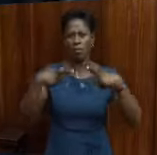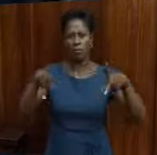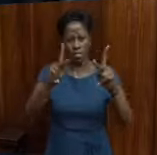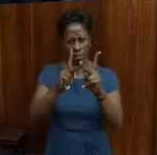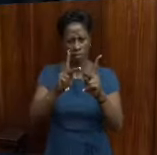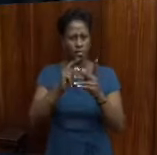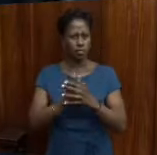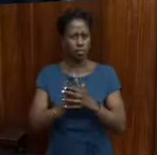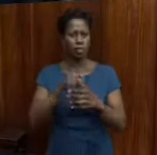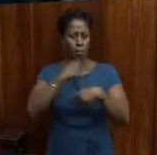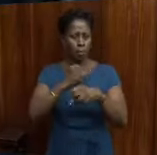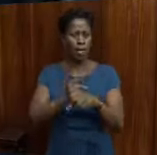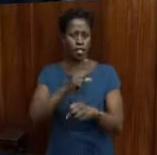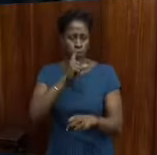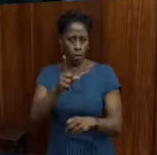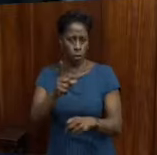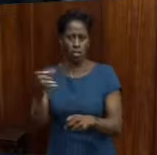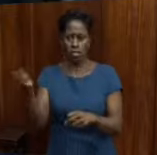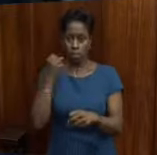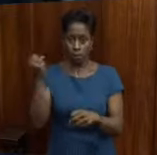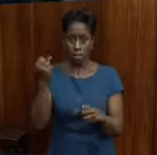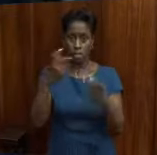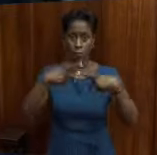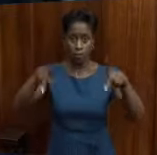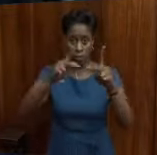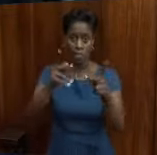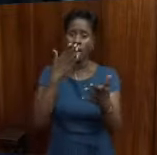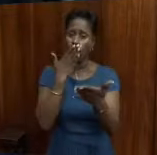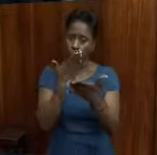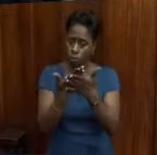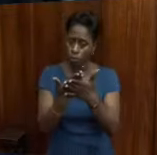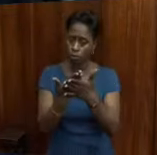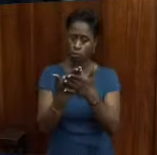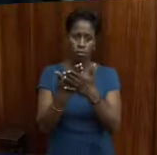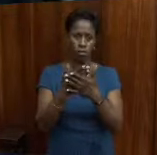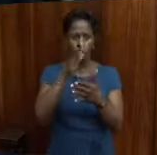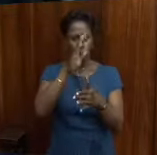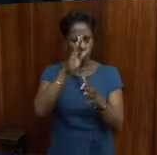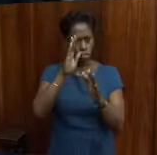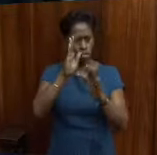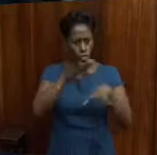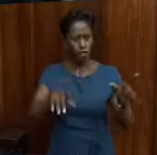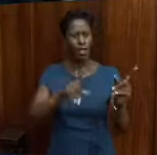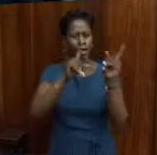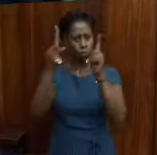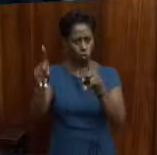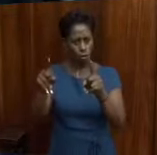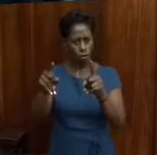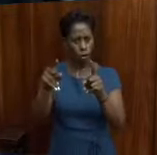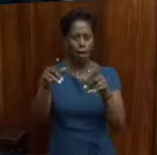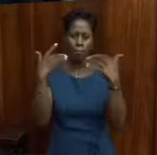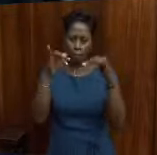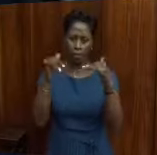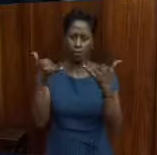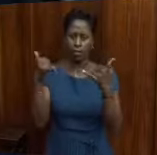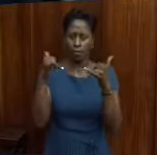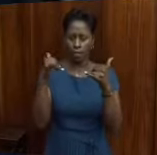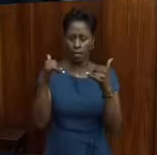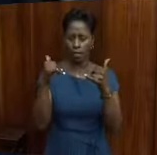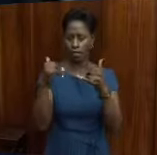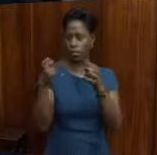and maintenance of sporting facilities. In this regard, a provision has been made in the estimates for the maintenance of